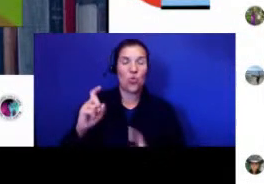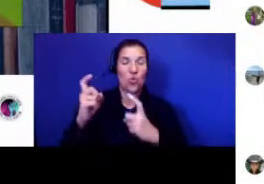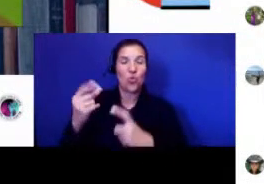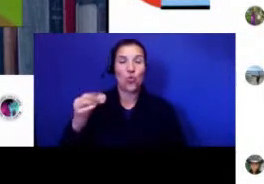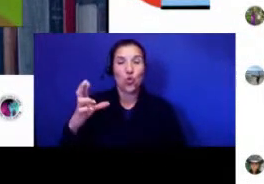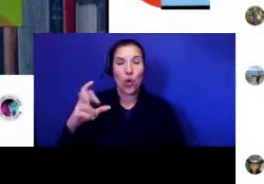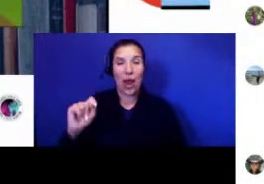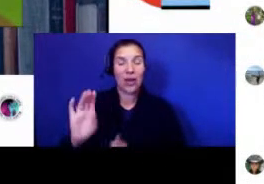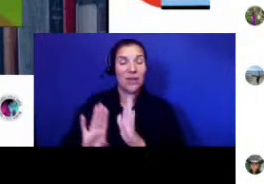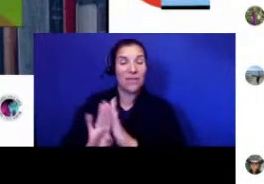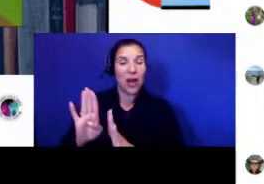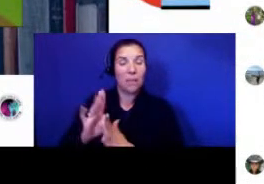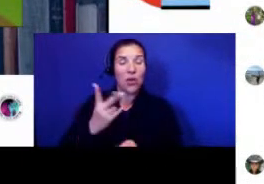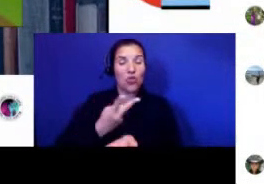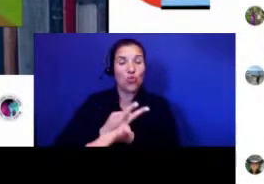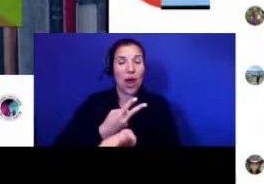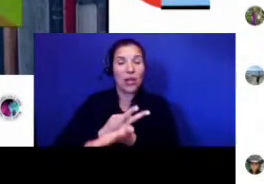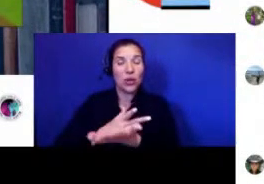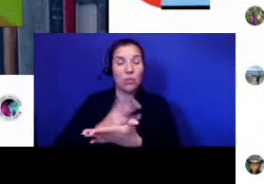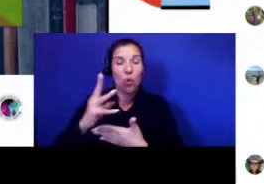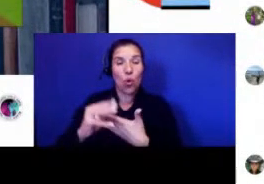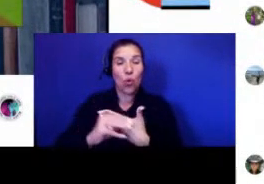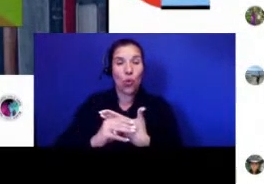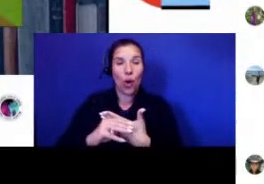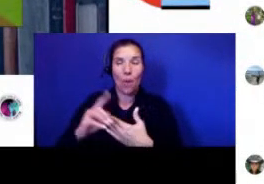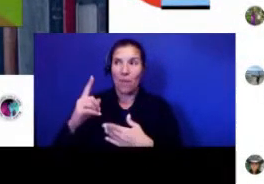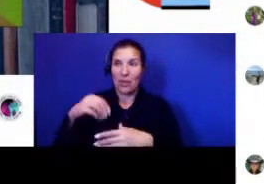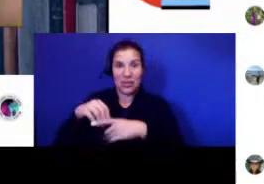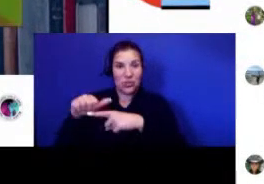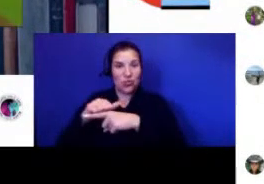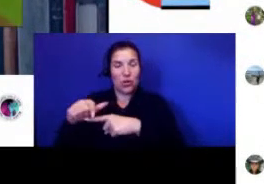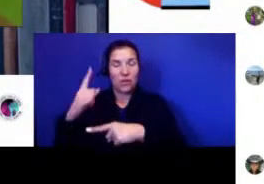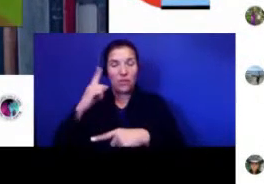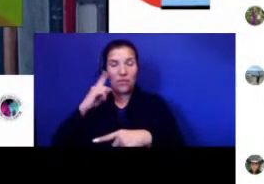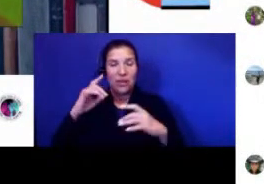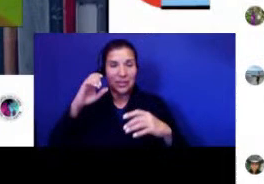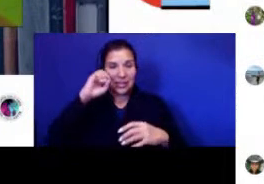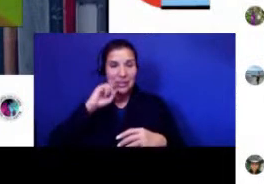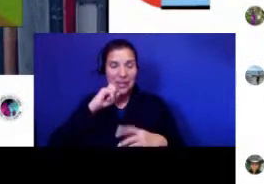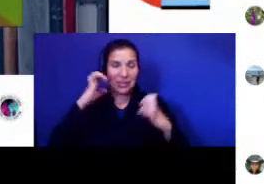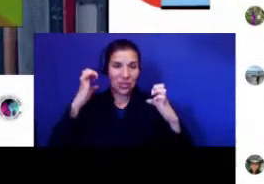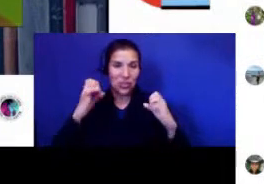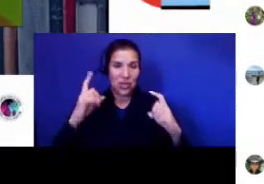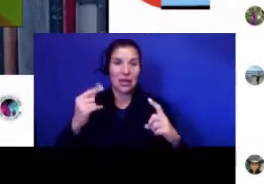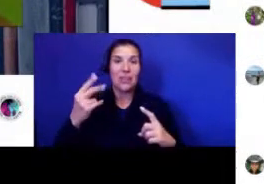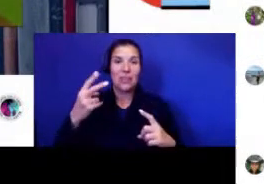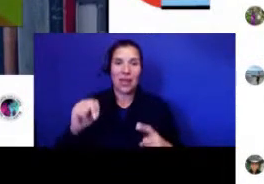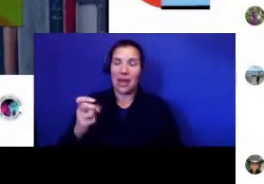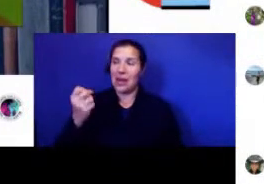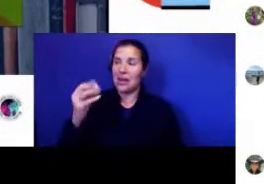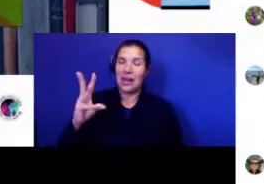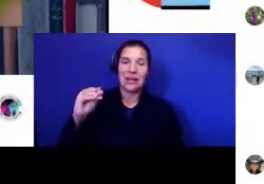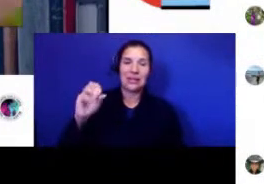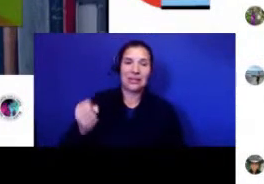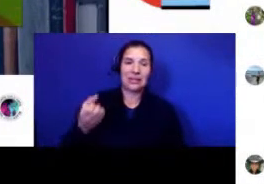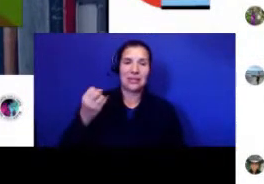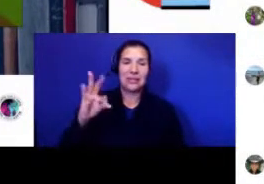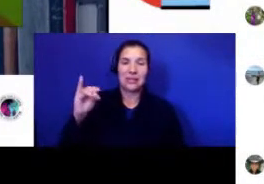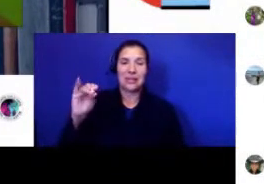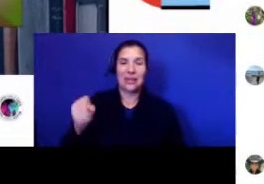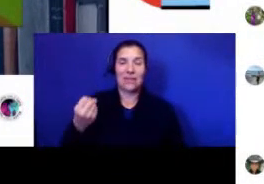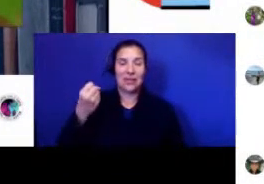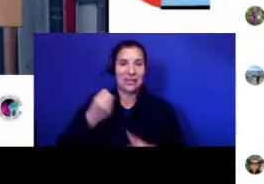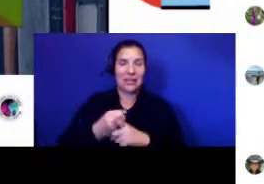develop graduate programs for training in sex education. Then the 60s and 70s hit, and